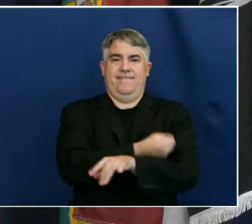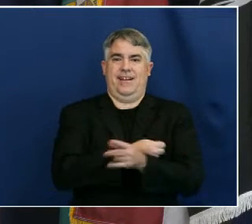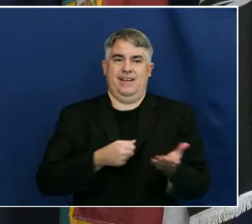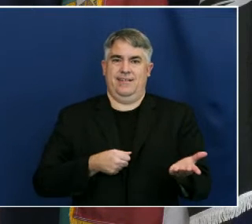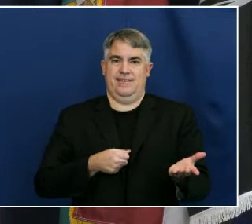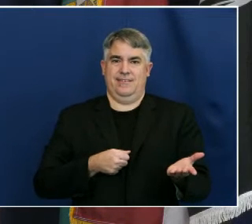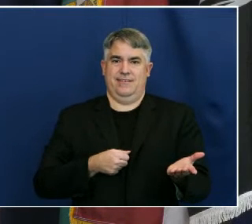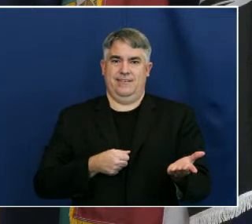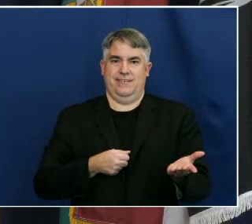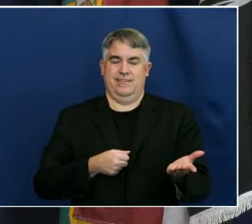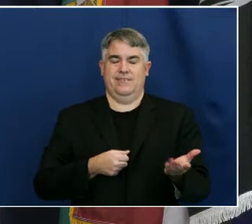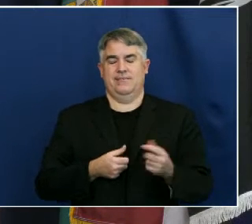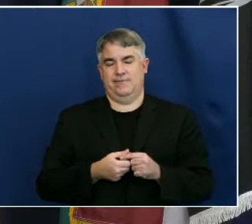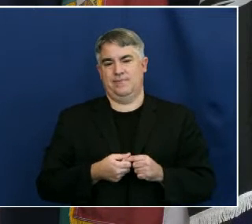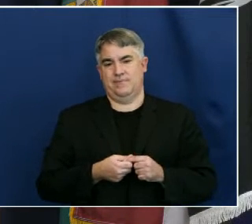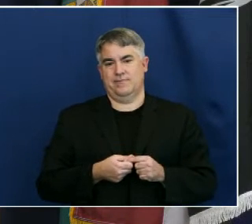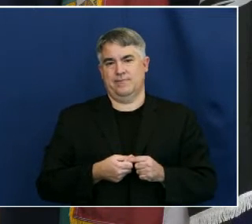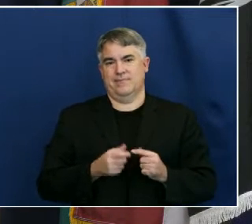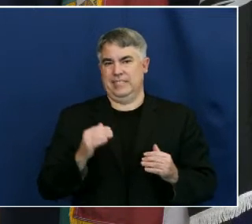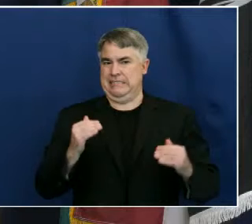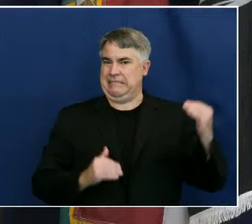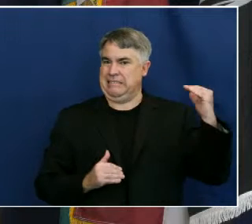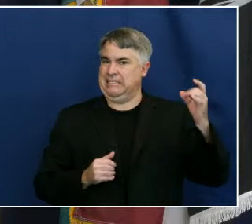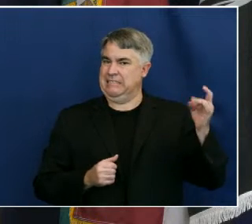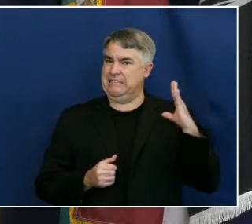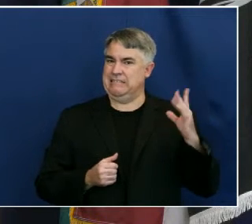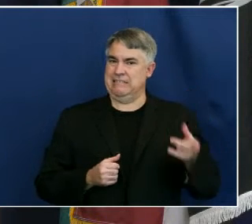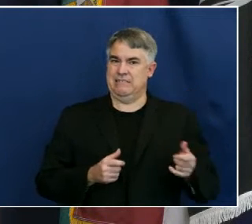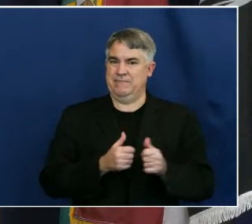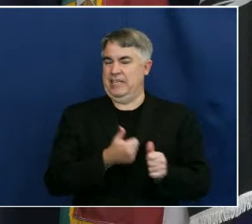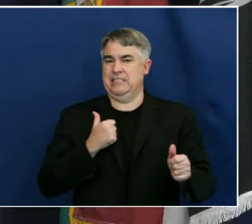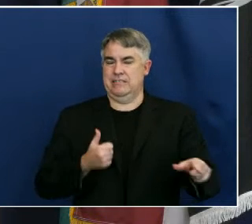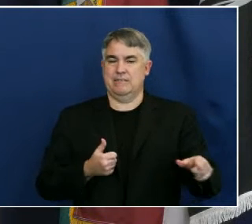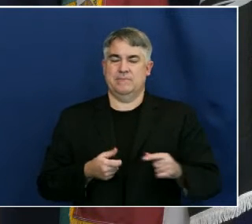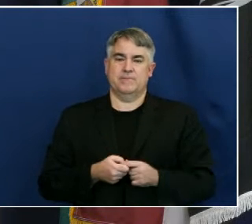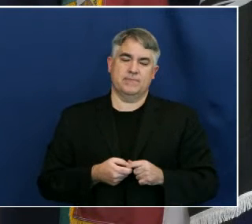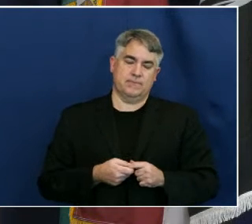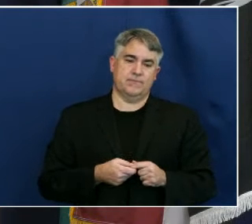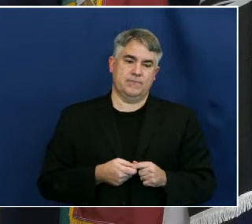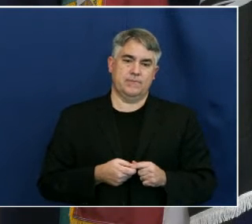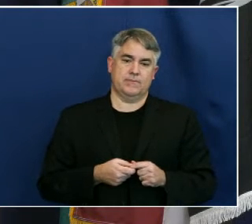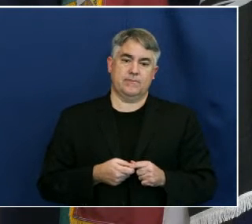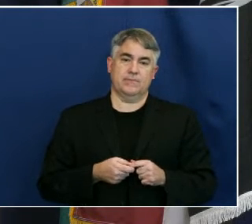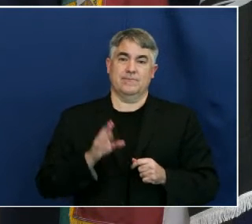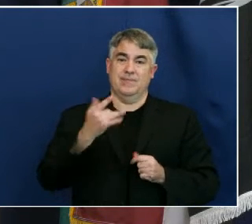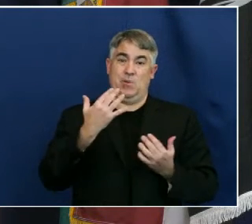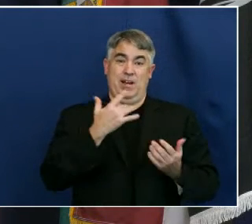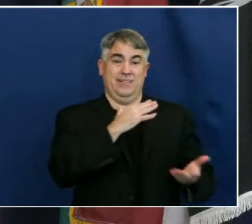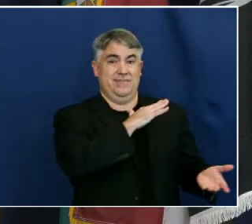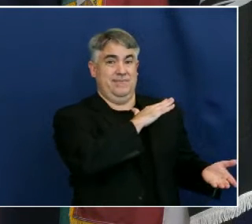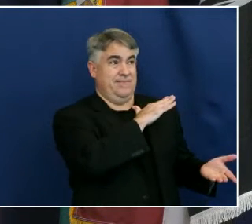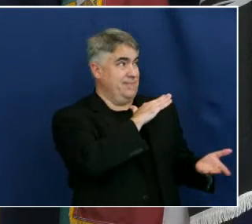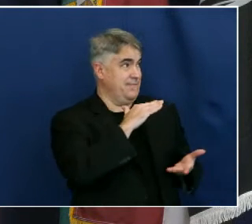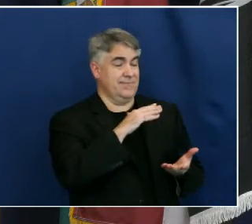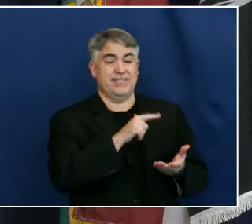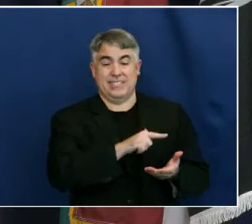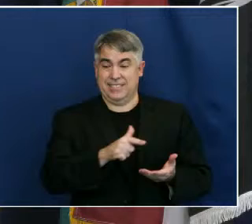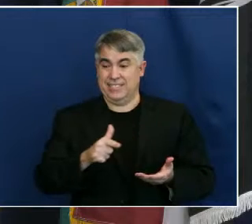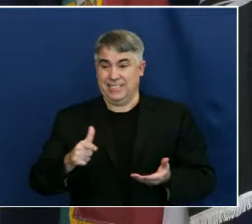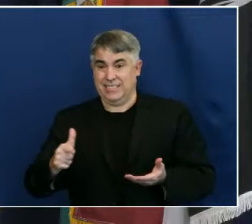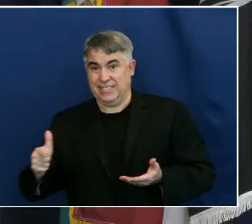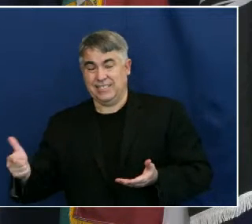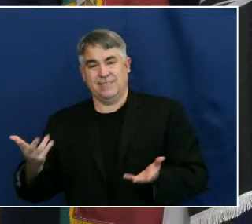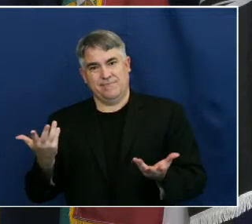and vaccinations is likely to exist for quite some time until we get to the general population of healthier,